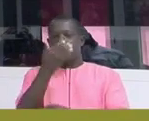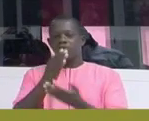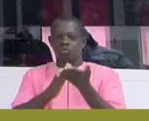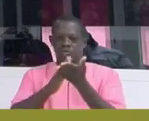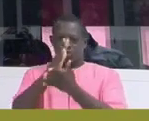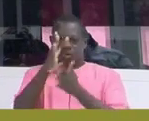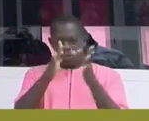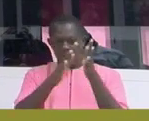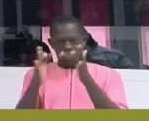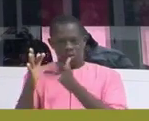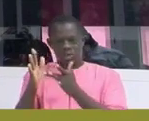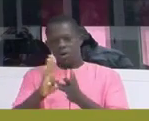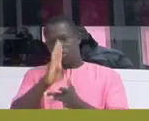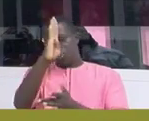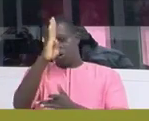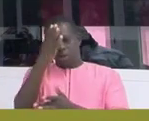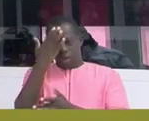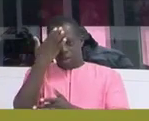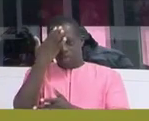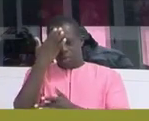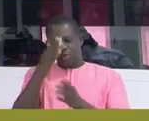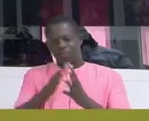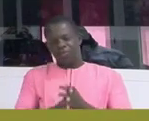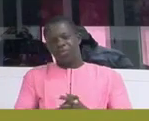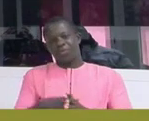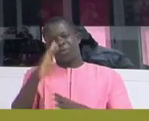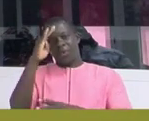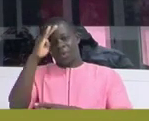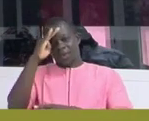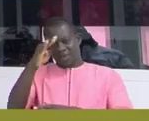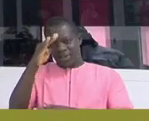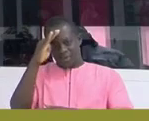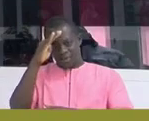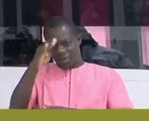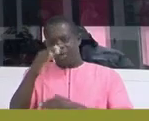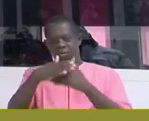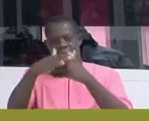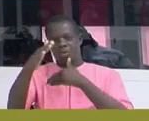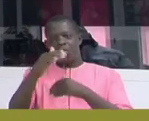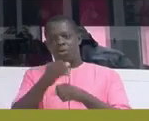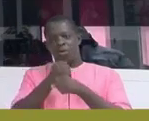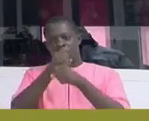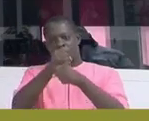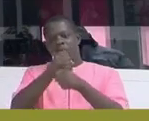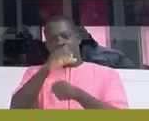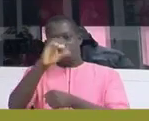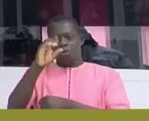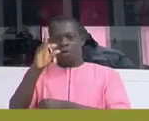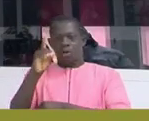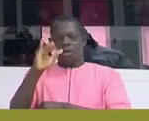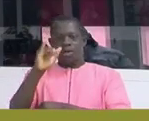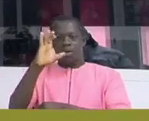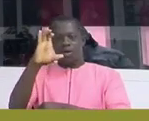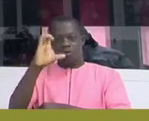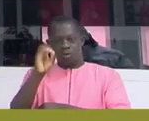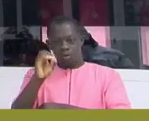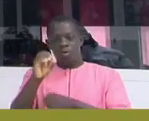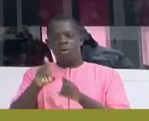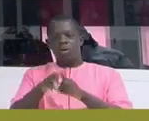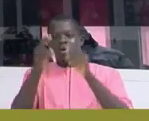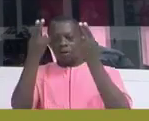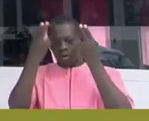This we ask through Christ our Lord. Amen. Amen. Amen. Thank you very much Bishop Odico